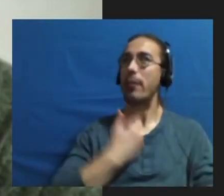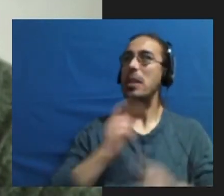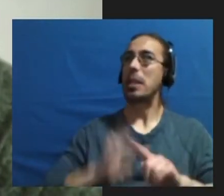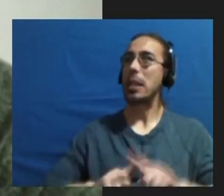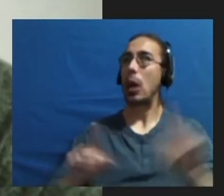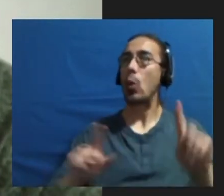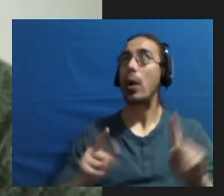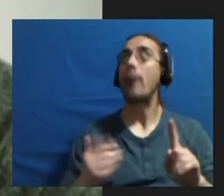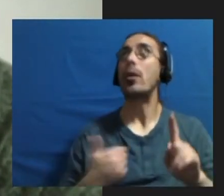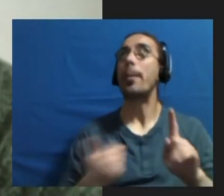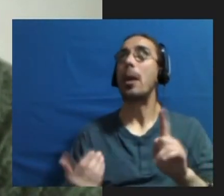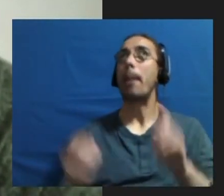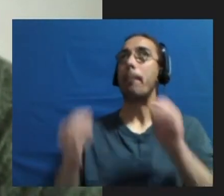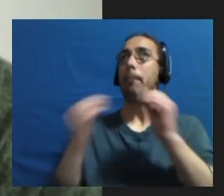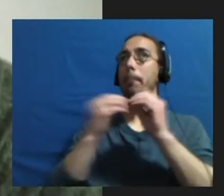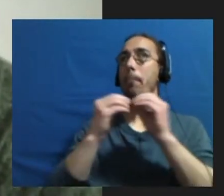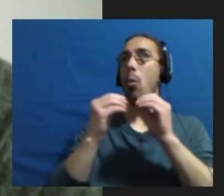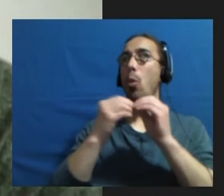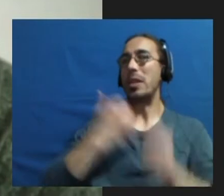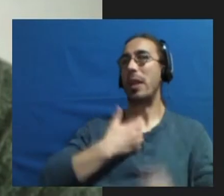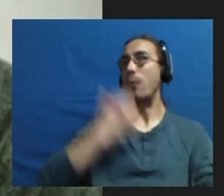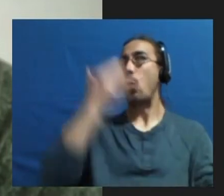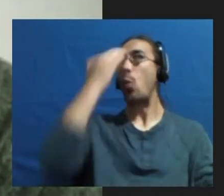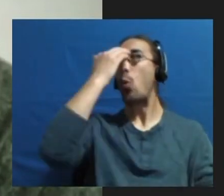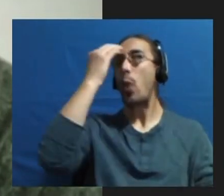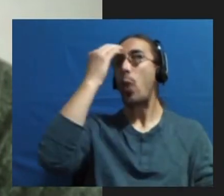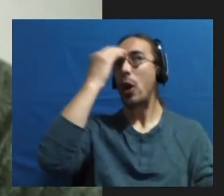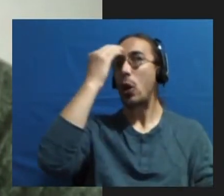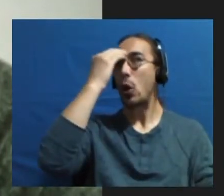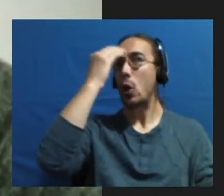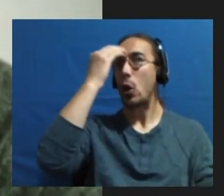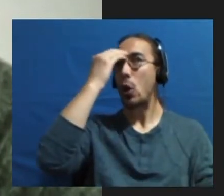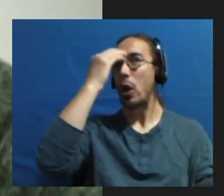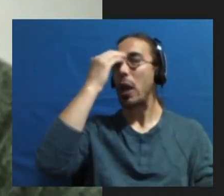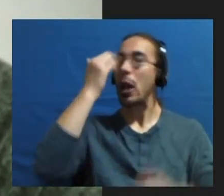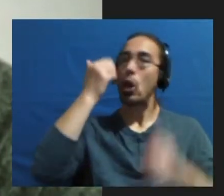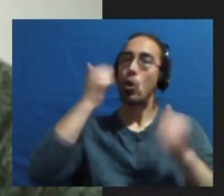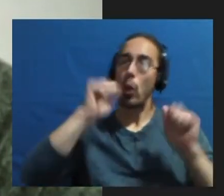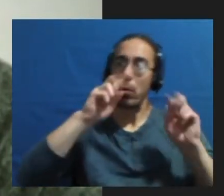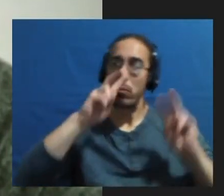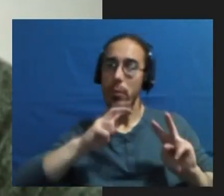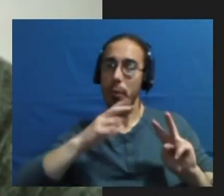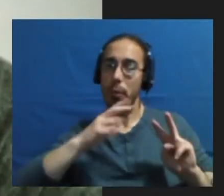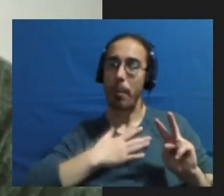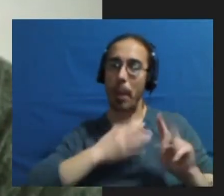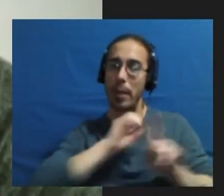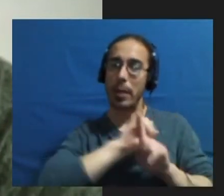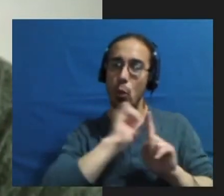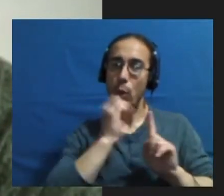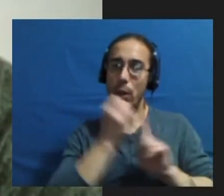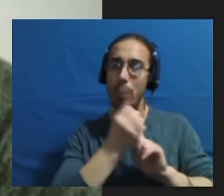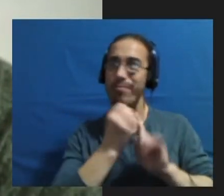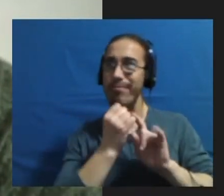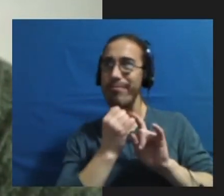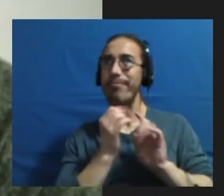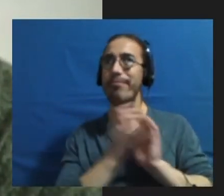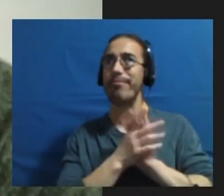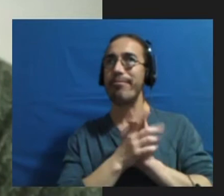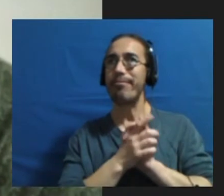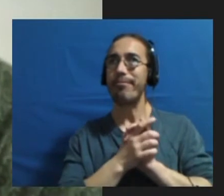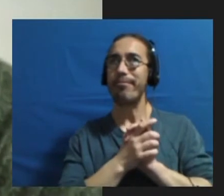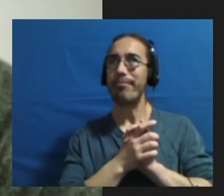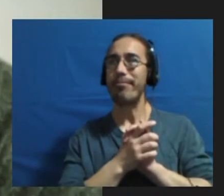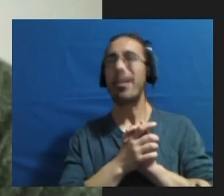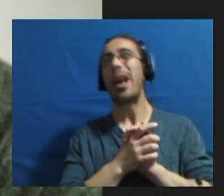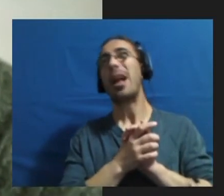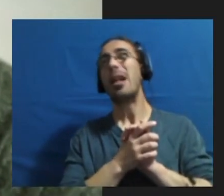self-aware and been able to pick apart situations at a much more